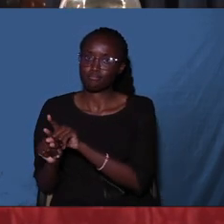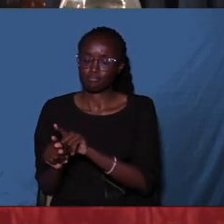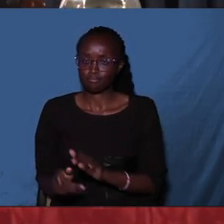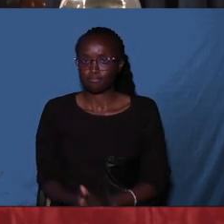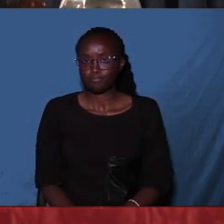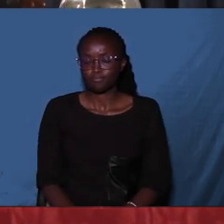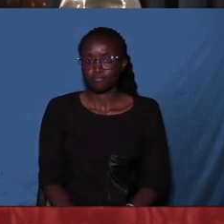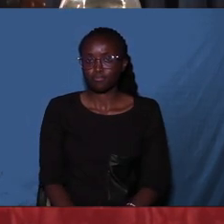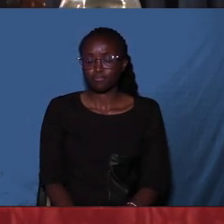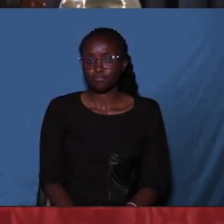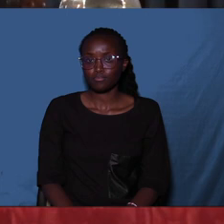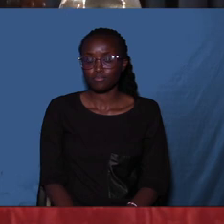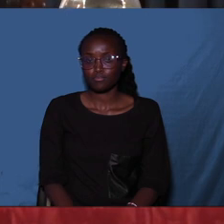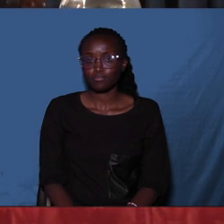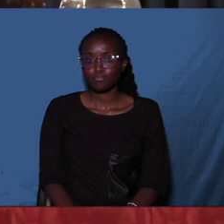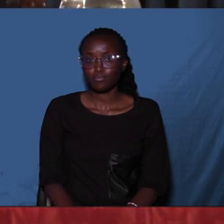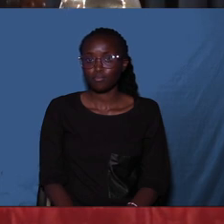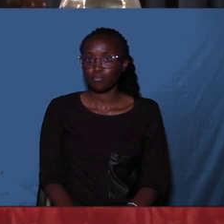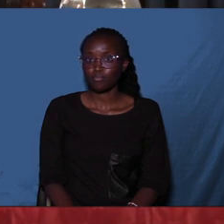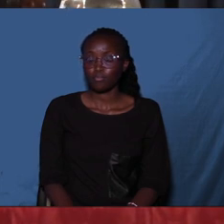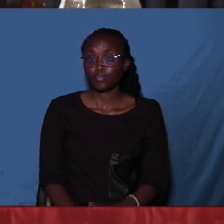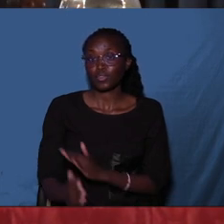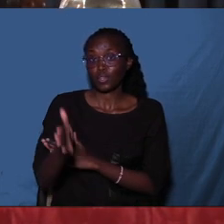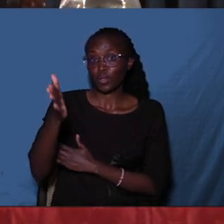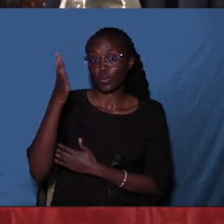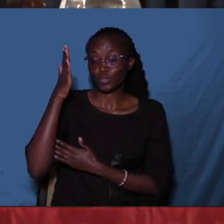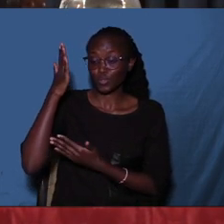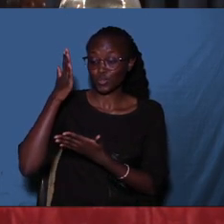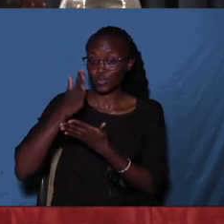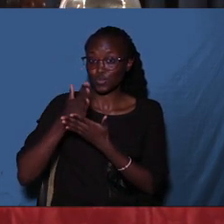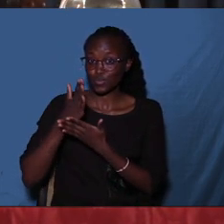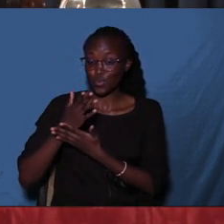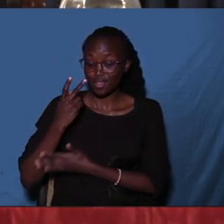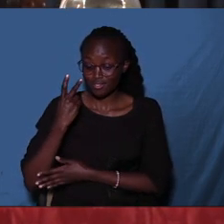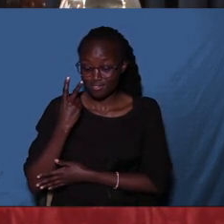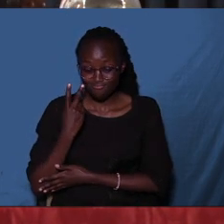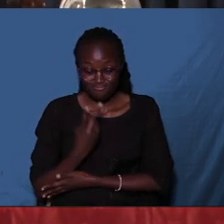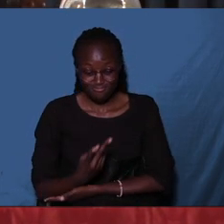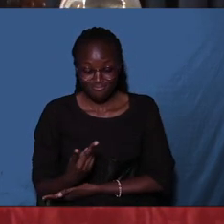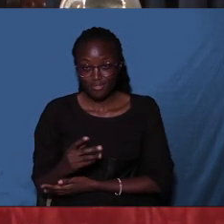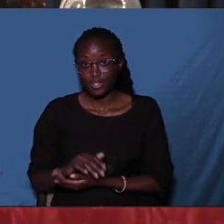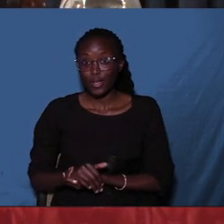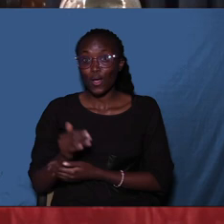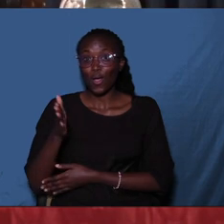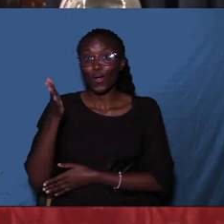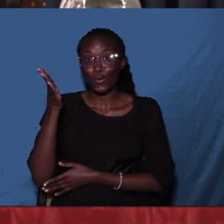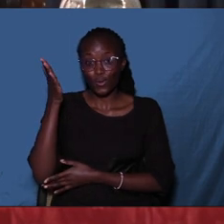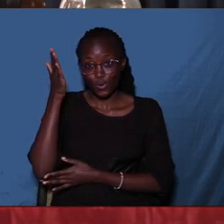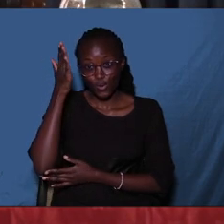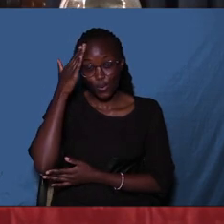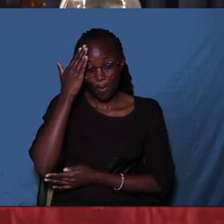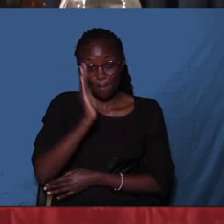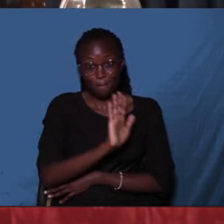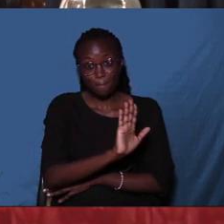are. And you know what? God indeed is seeing you. God knows the original